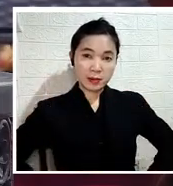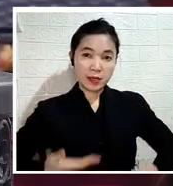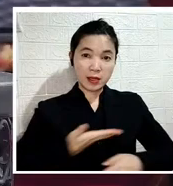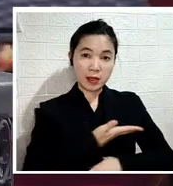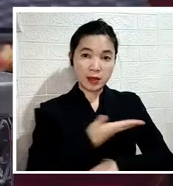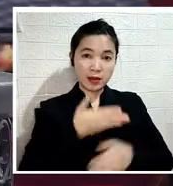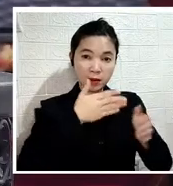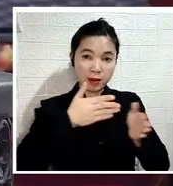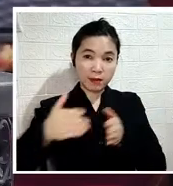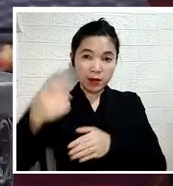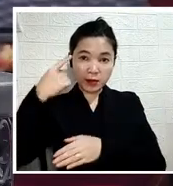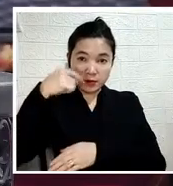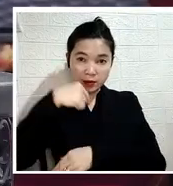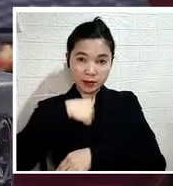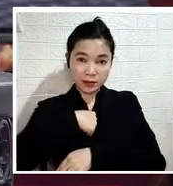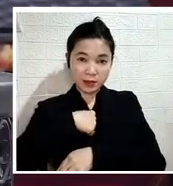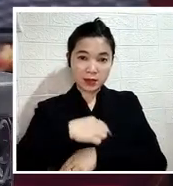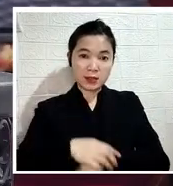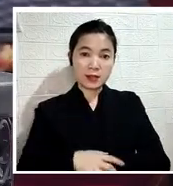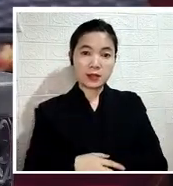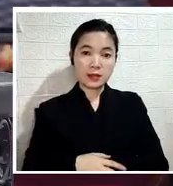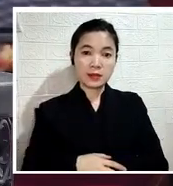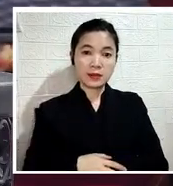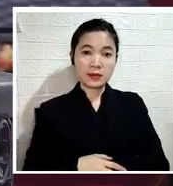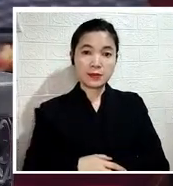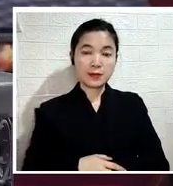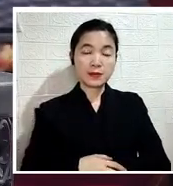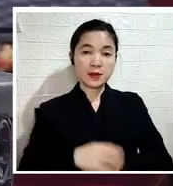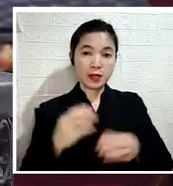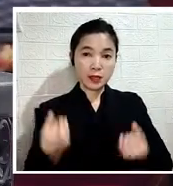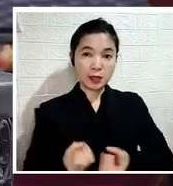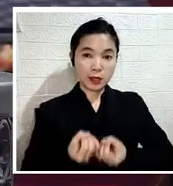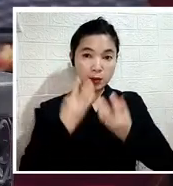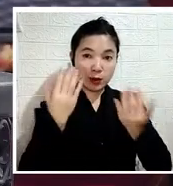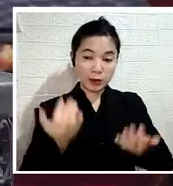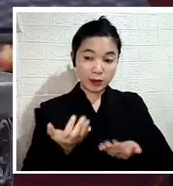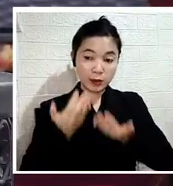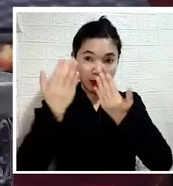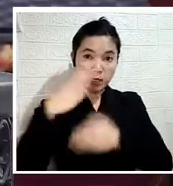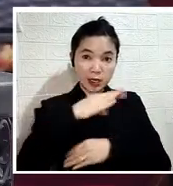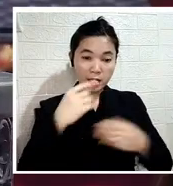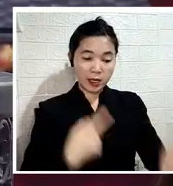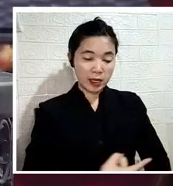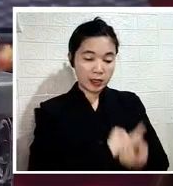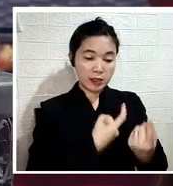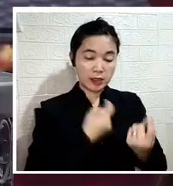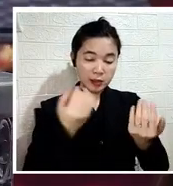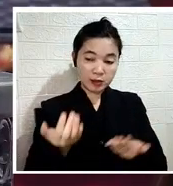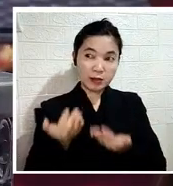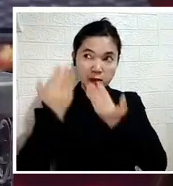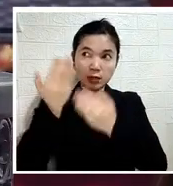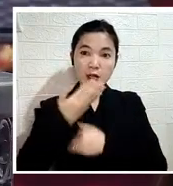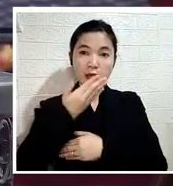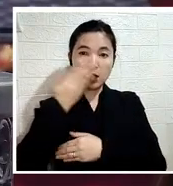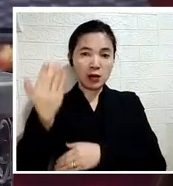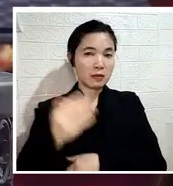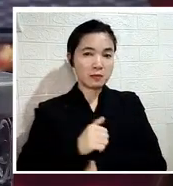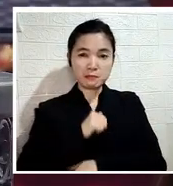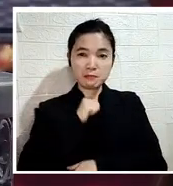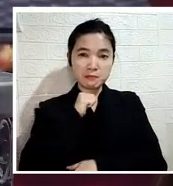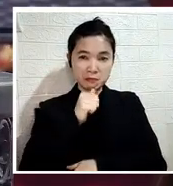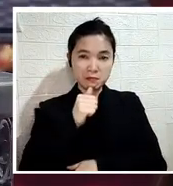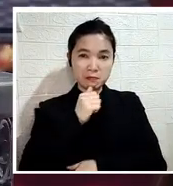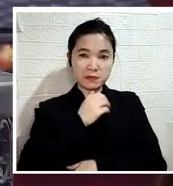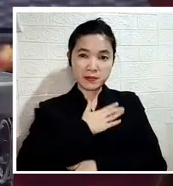me. In holocausts and sin offerings, you took no